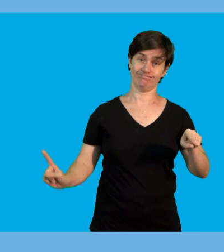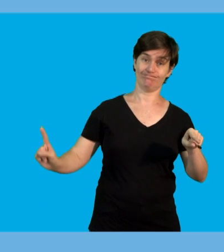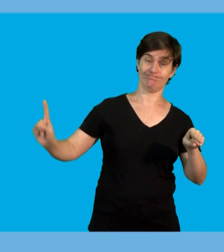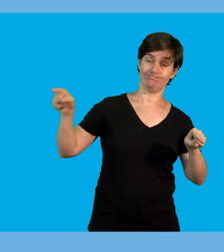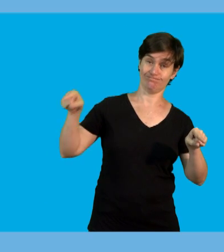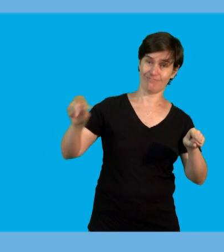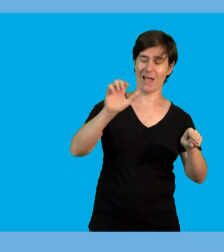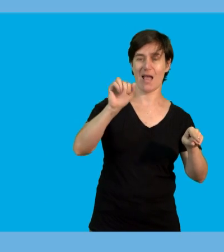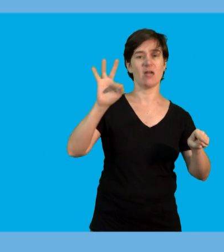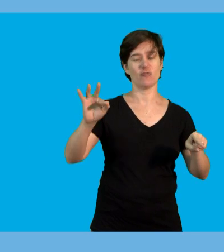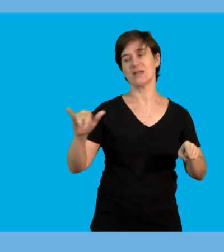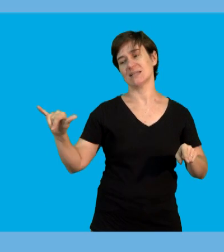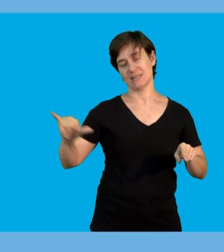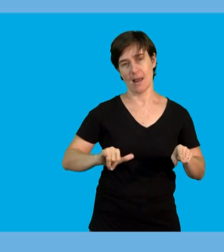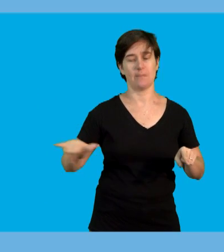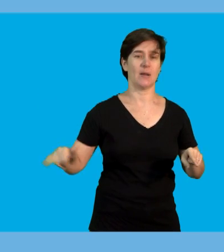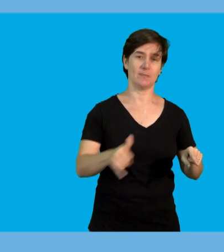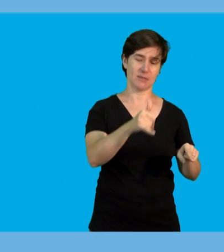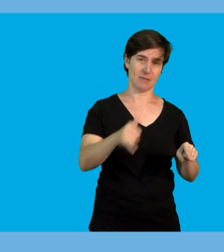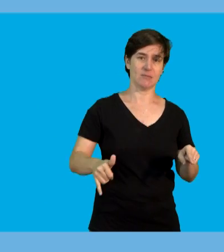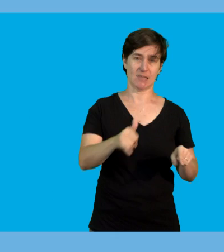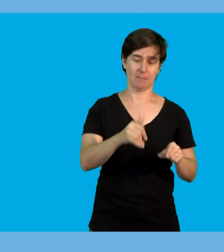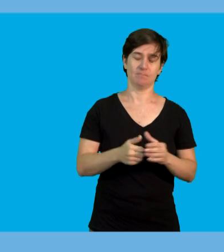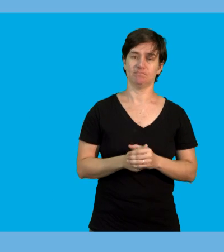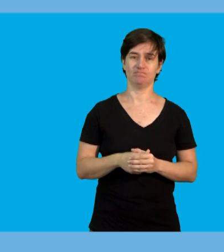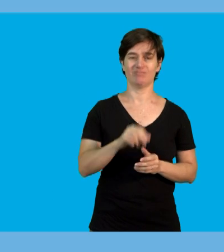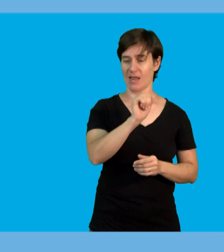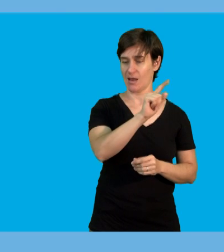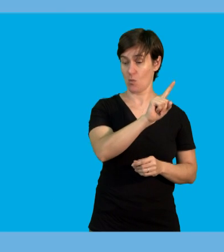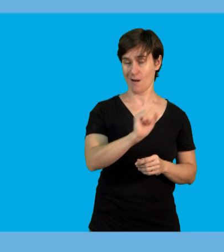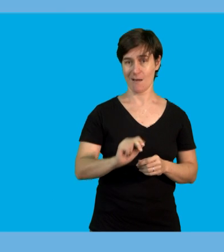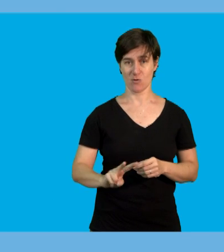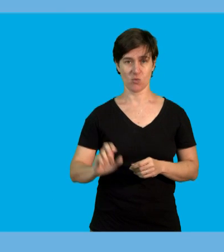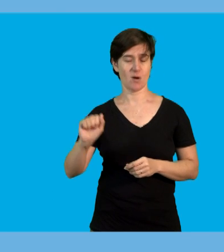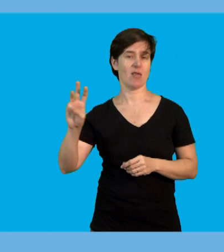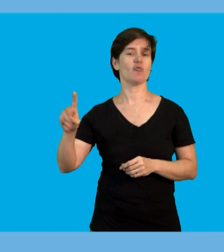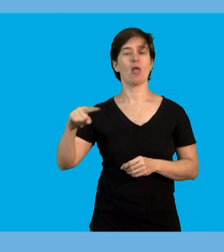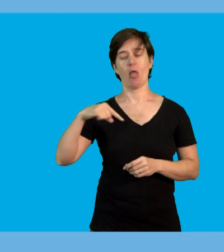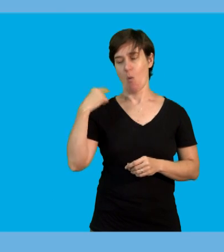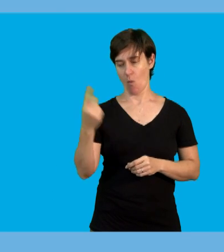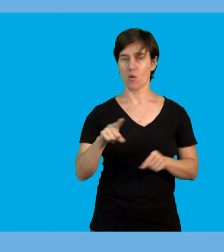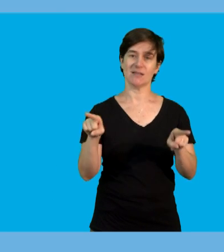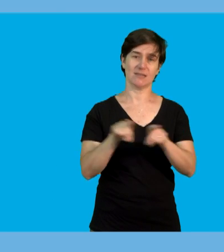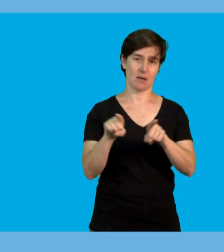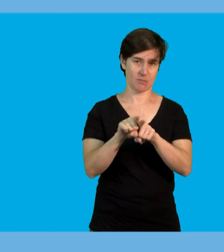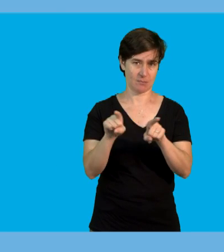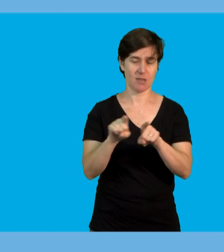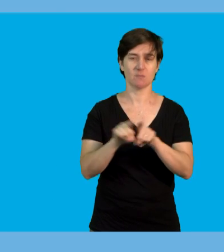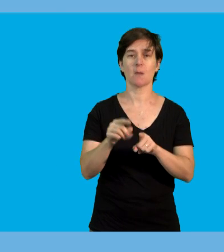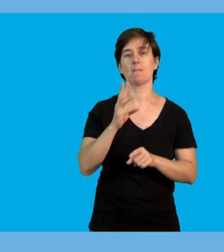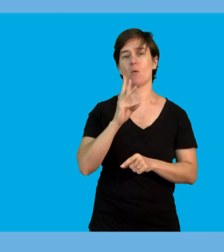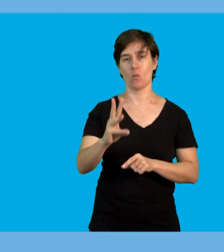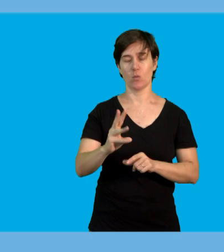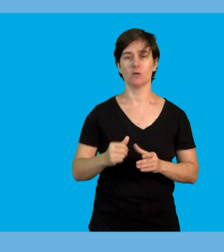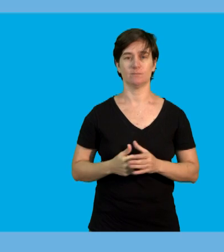will register the same current that was registered by number 1, and also that will be registered by